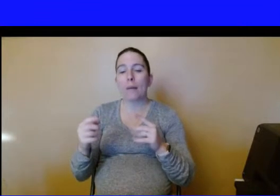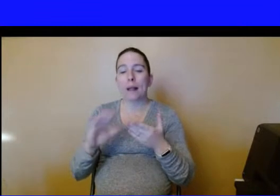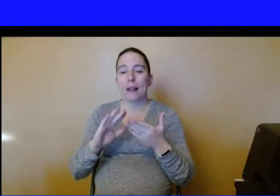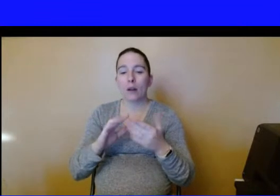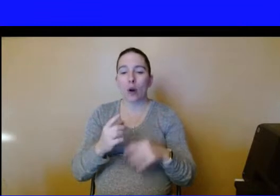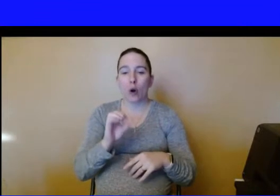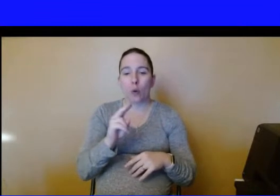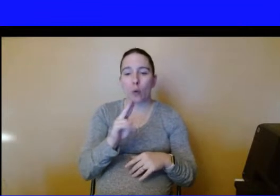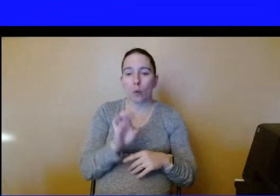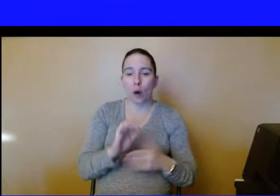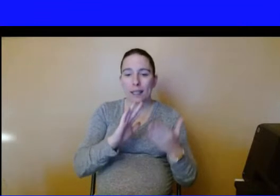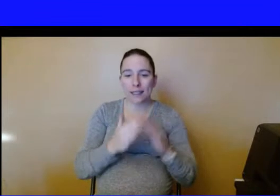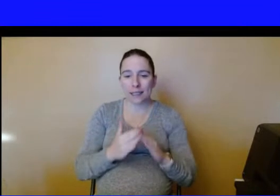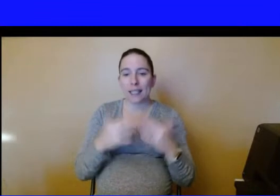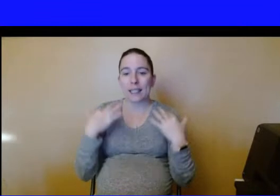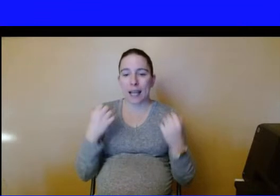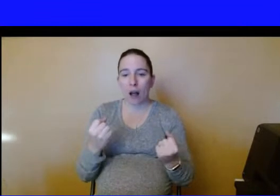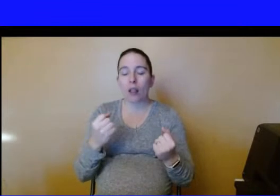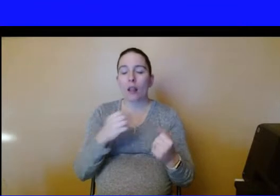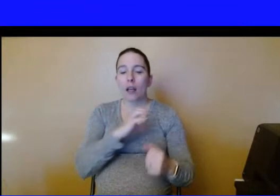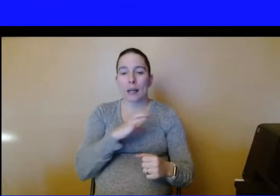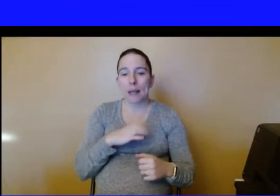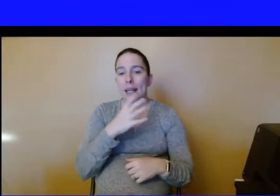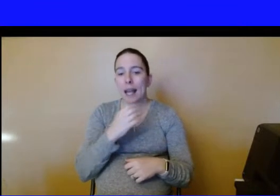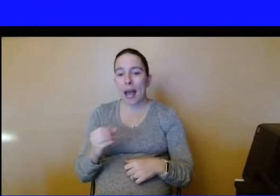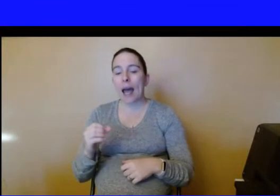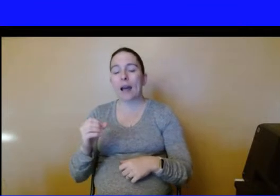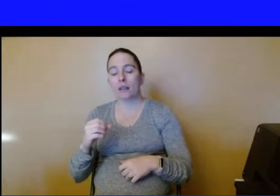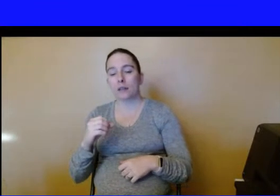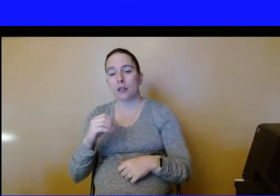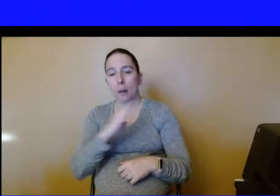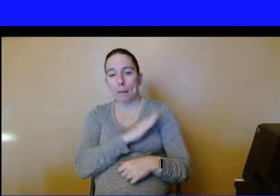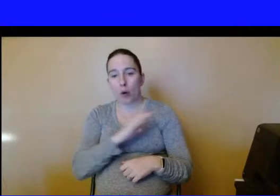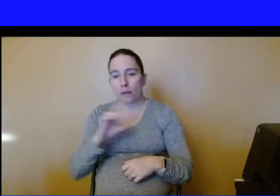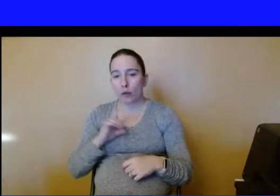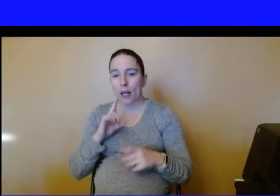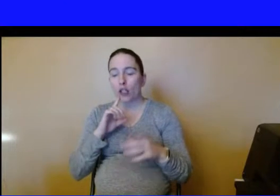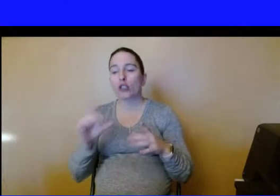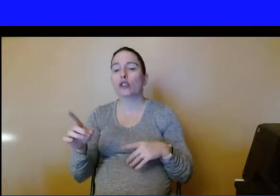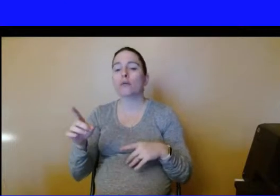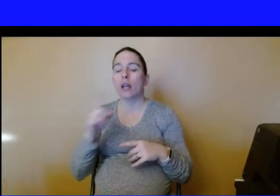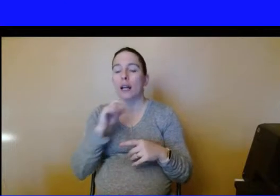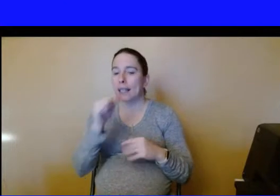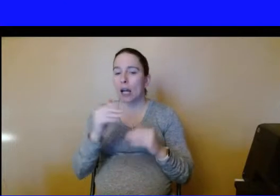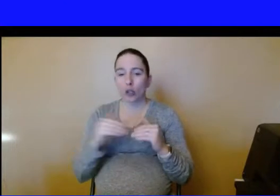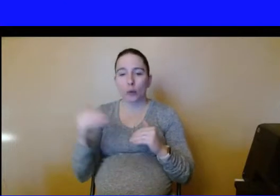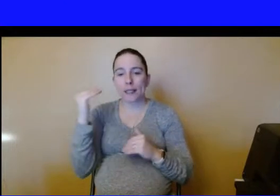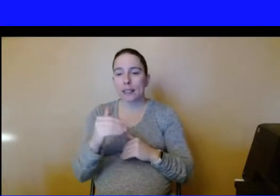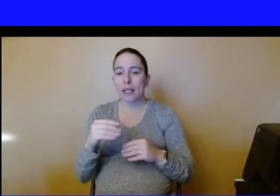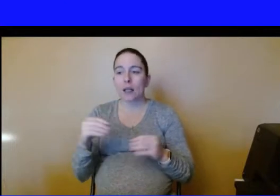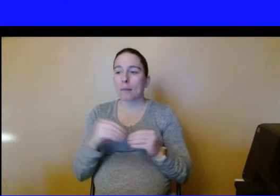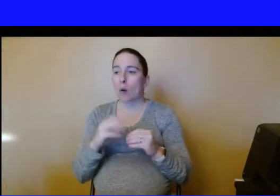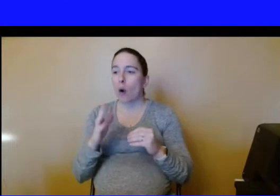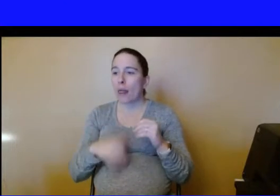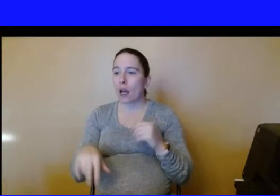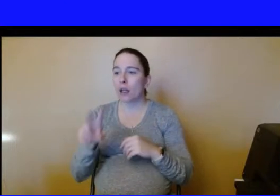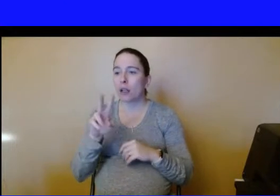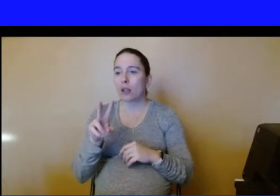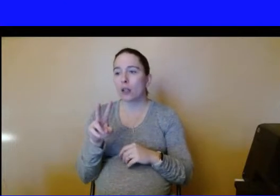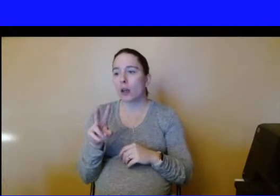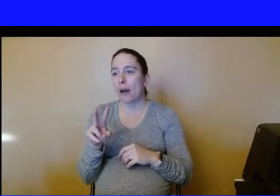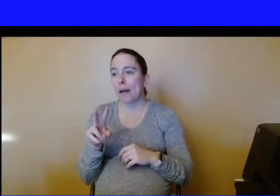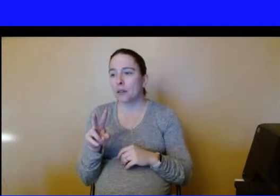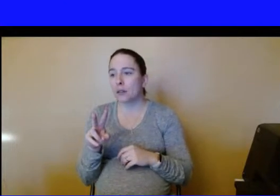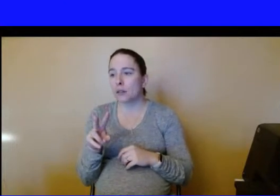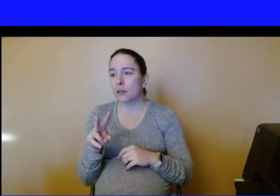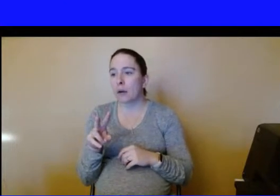In March of 2021, OMH declared an extension to the POP mandate. With this extension, the Office of